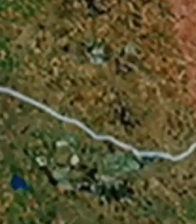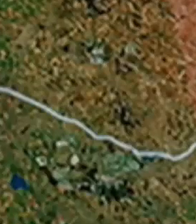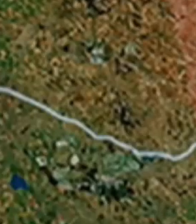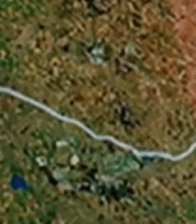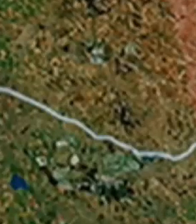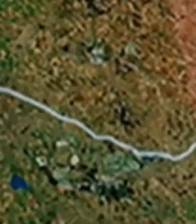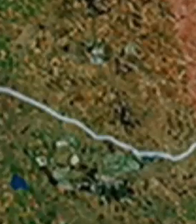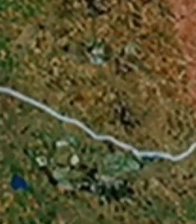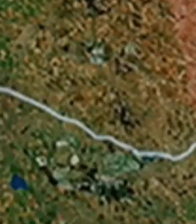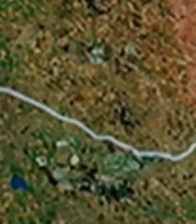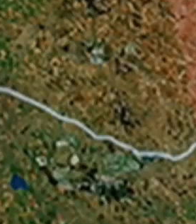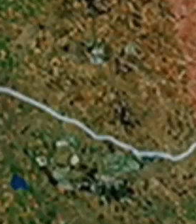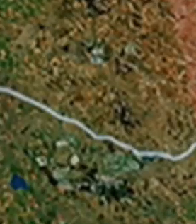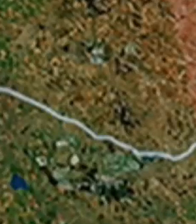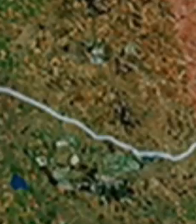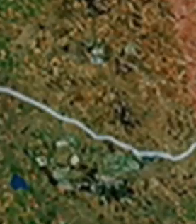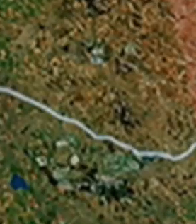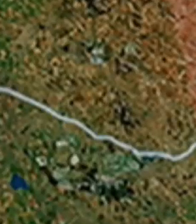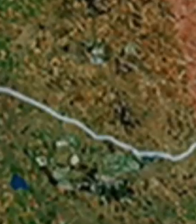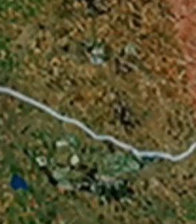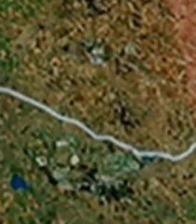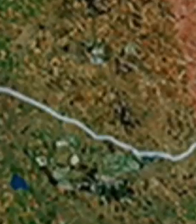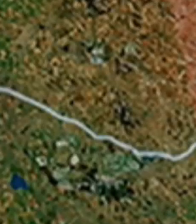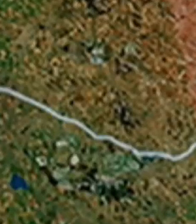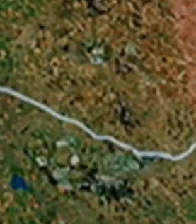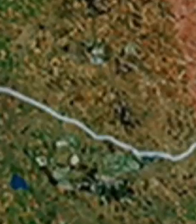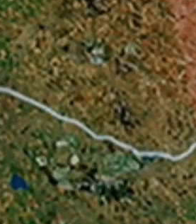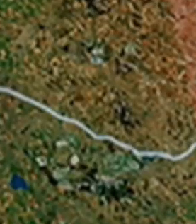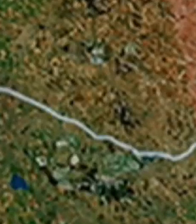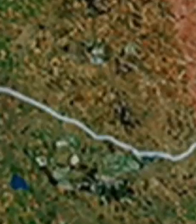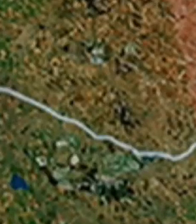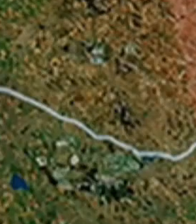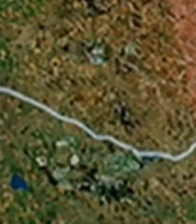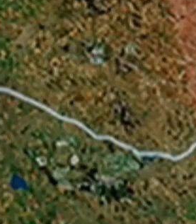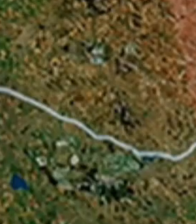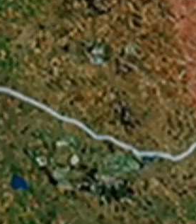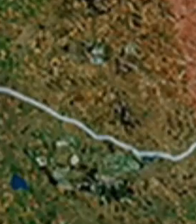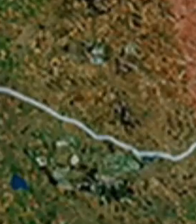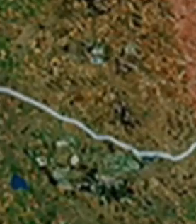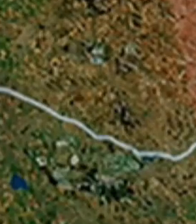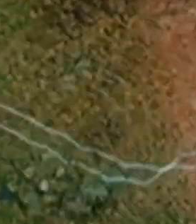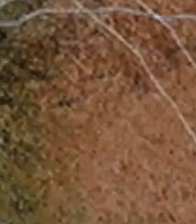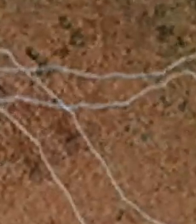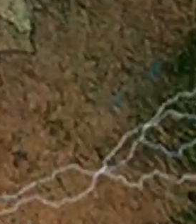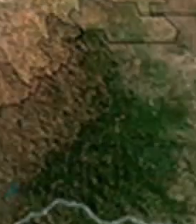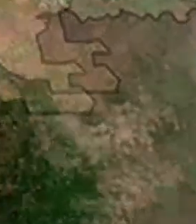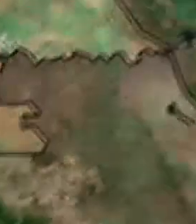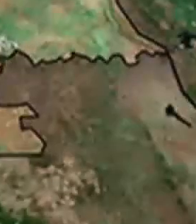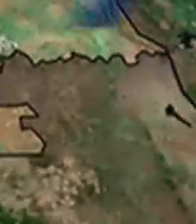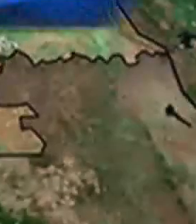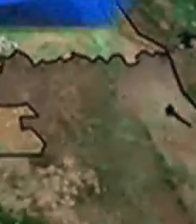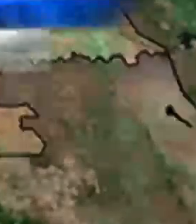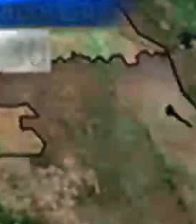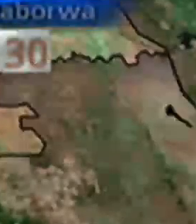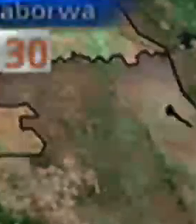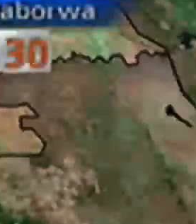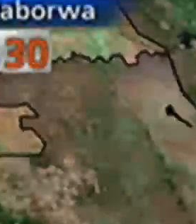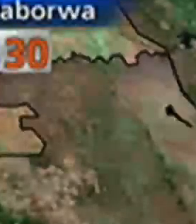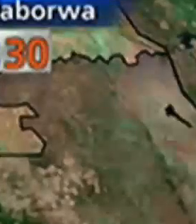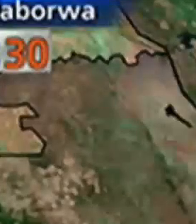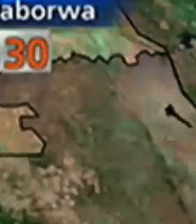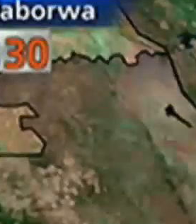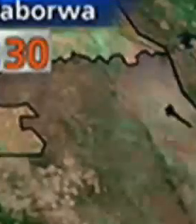Johannesburg masompedi šupa go ya godimo ka dikarolong tša ka Pretoria ke masompedi senyane le laetša le ruthetše ka dikarolong tšeo go tsena bjale ka bo Springs masompedi šupa go le ka